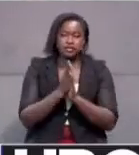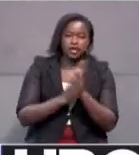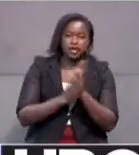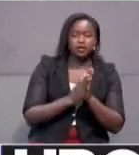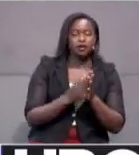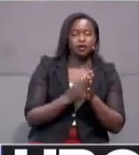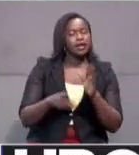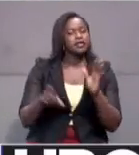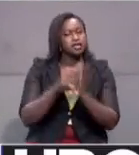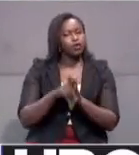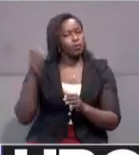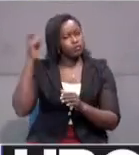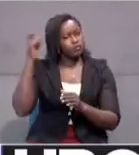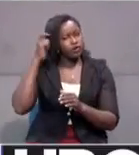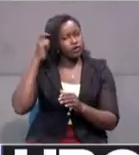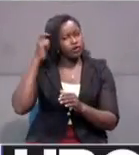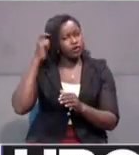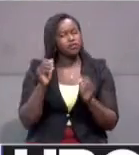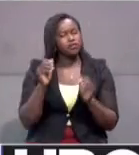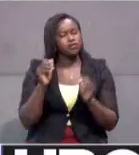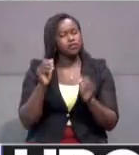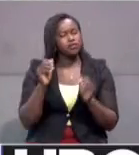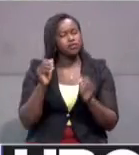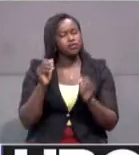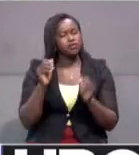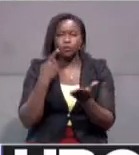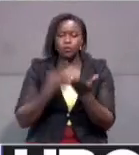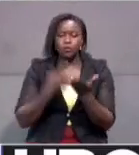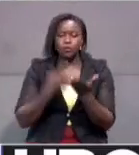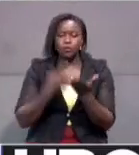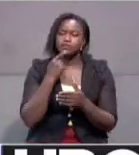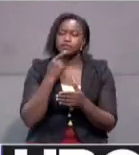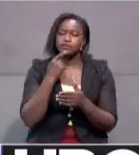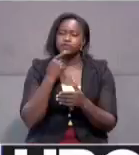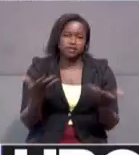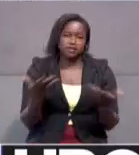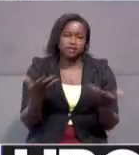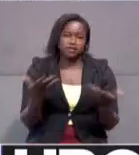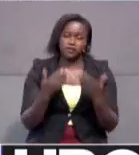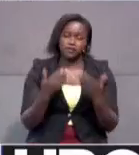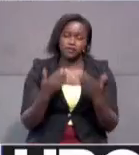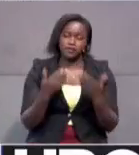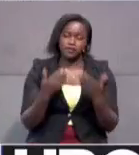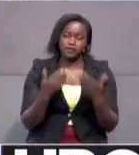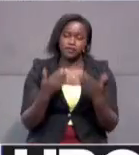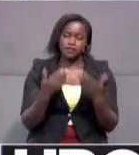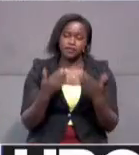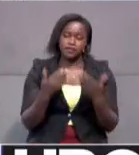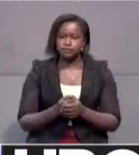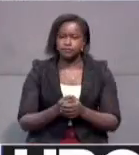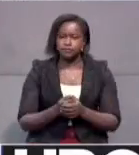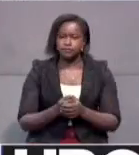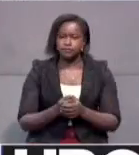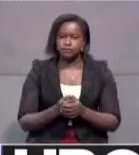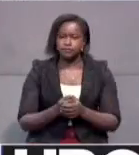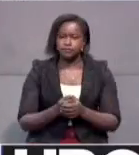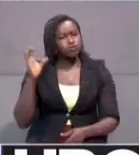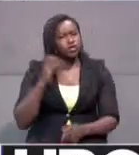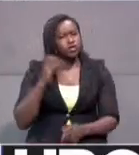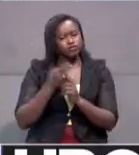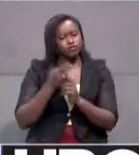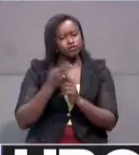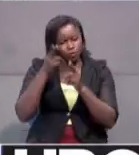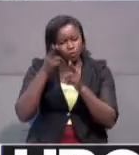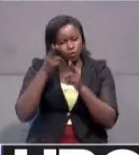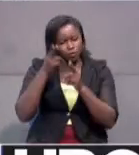here to give you the best currents in what you are saying. Thank you, Honorable Speaker. Thank you. Can I hear from Honorable Chweru? Because